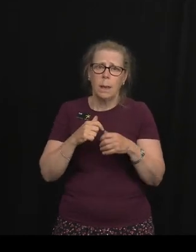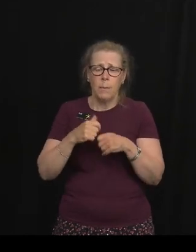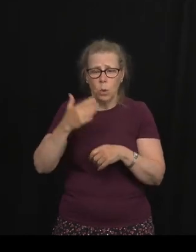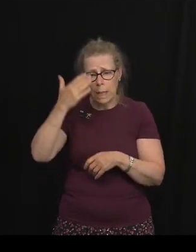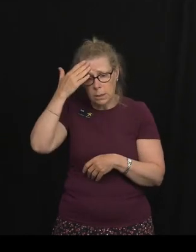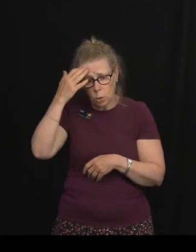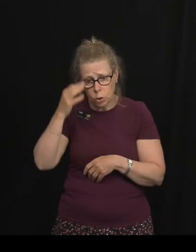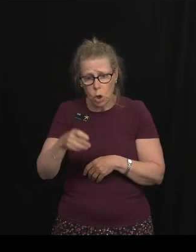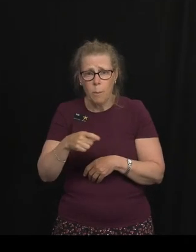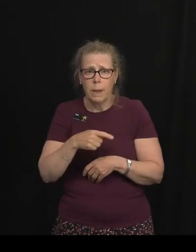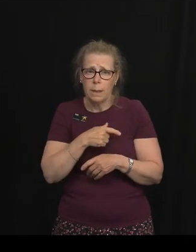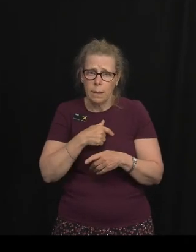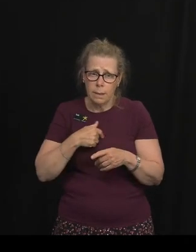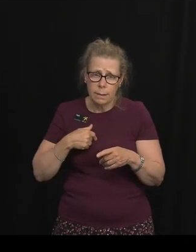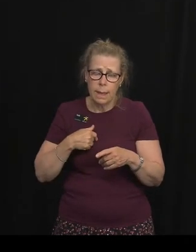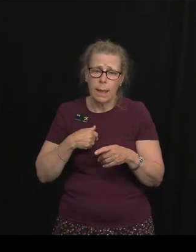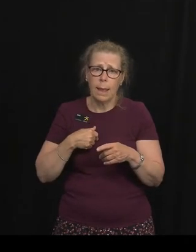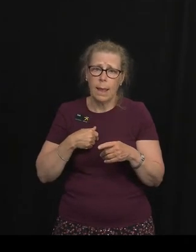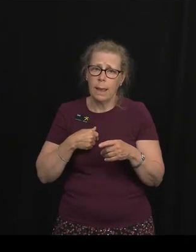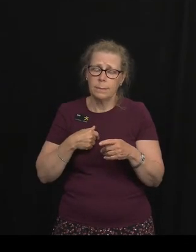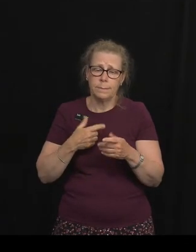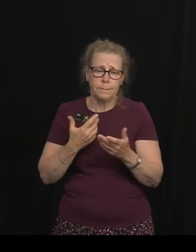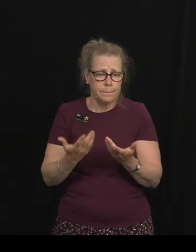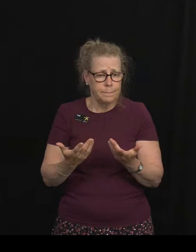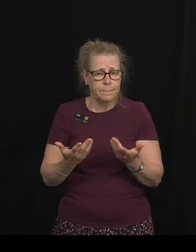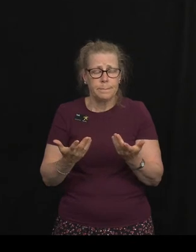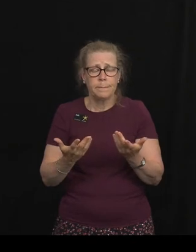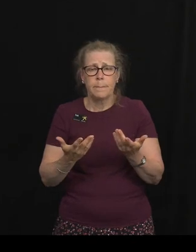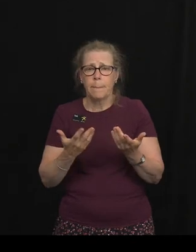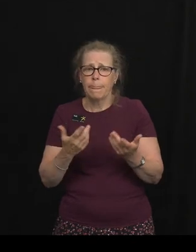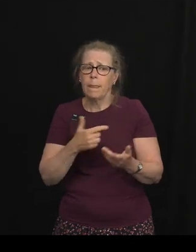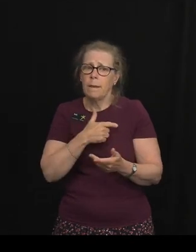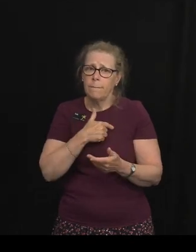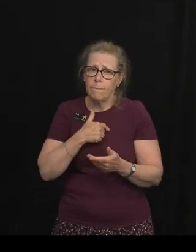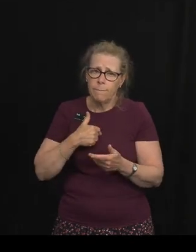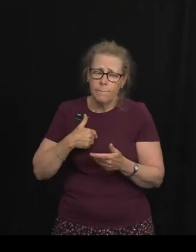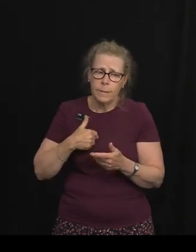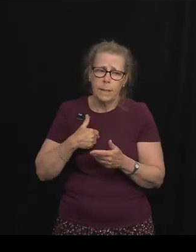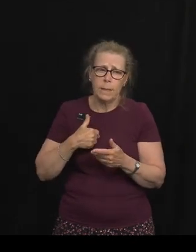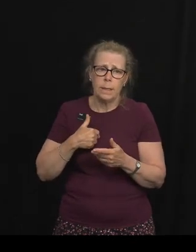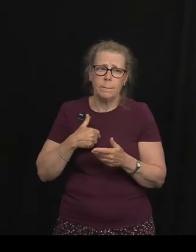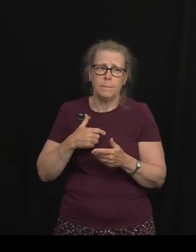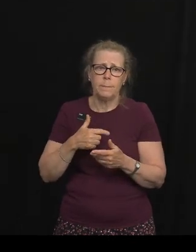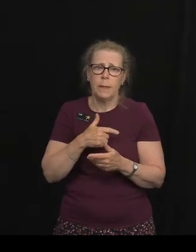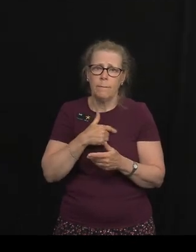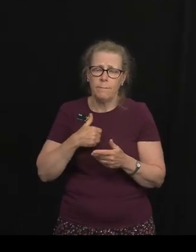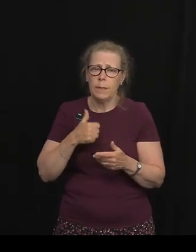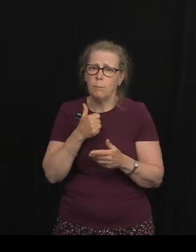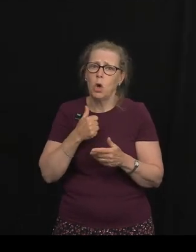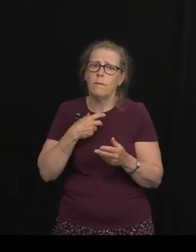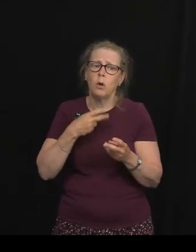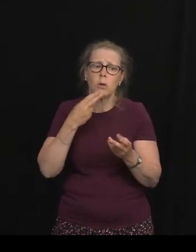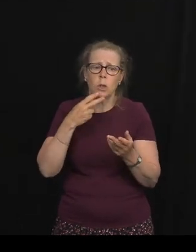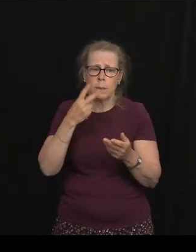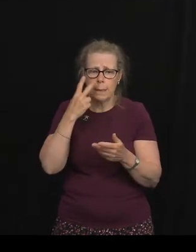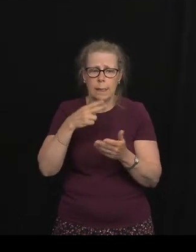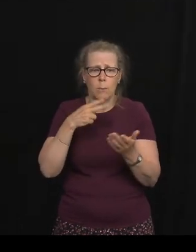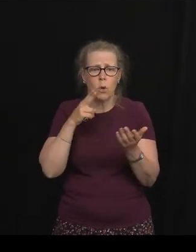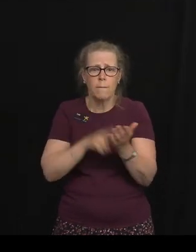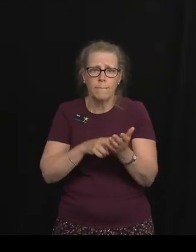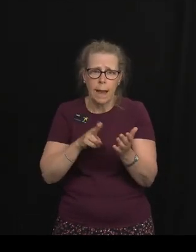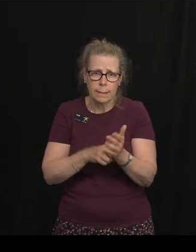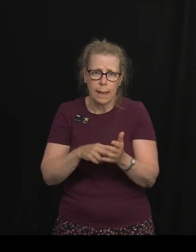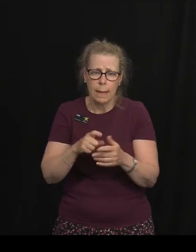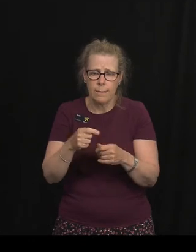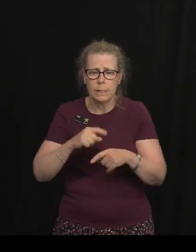knowledge is very not really productive because we need to be, the time is a factor for us to develop vaccines